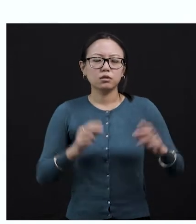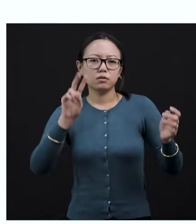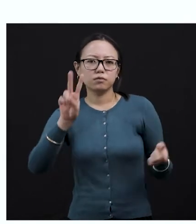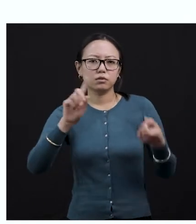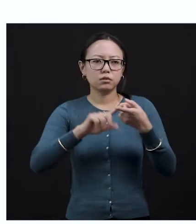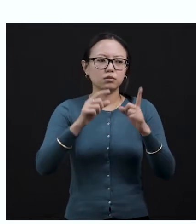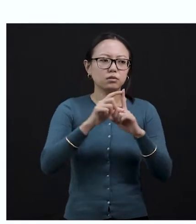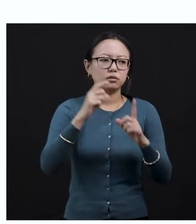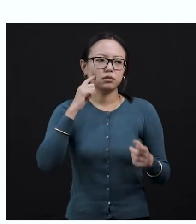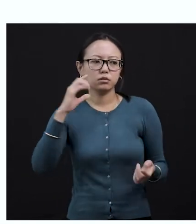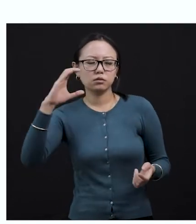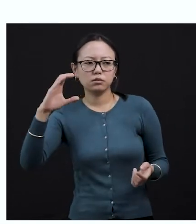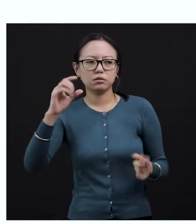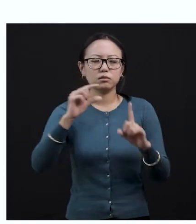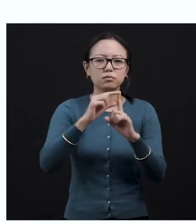This